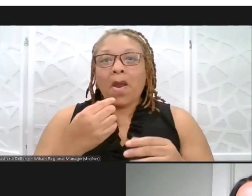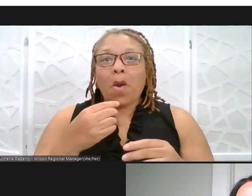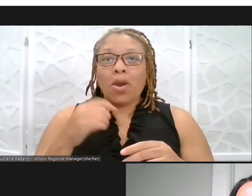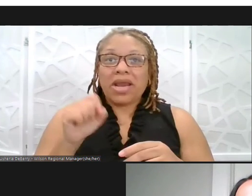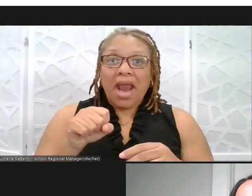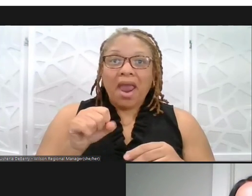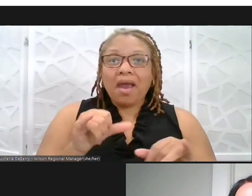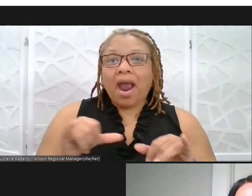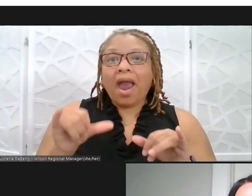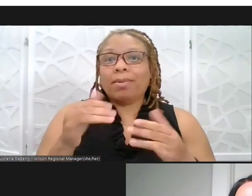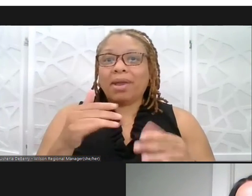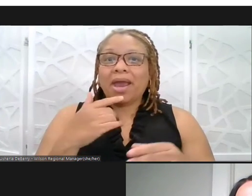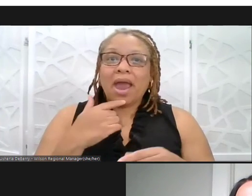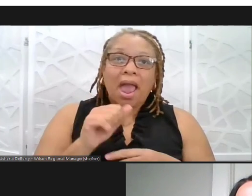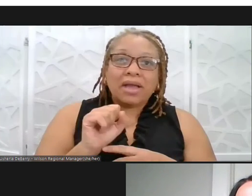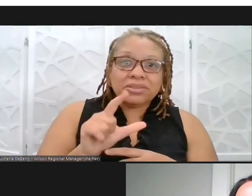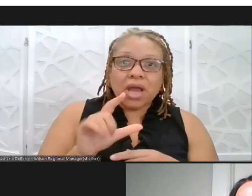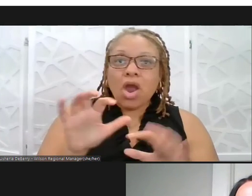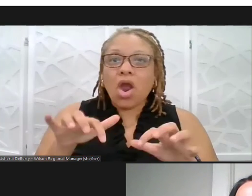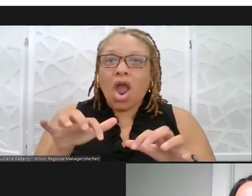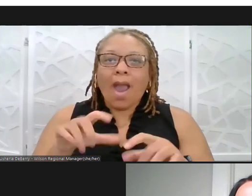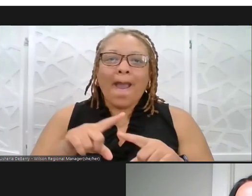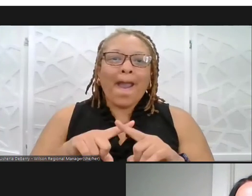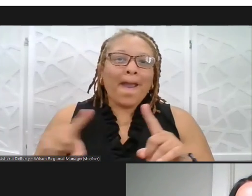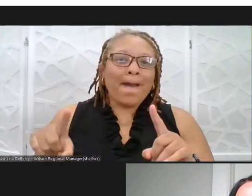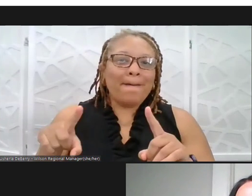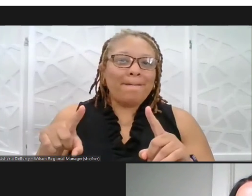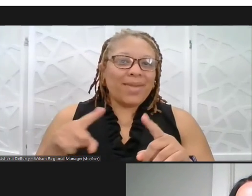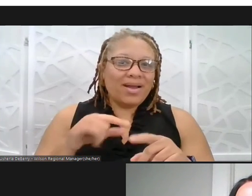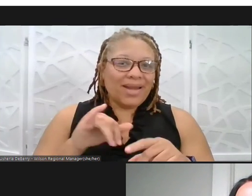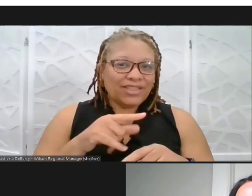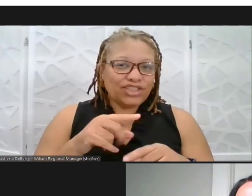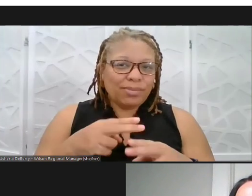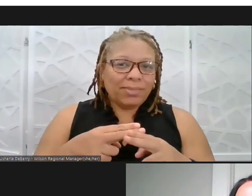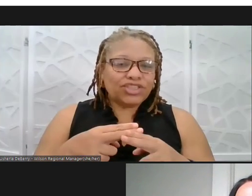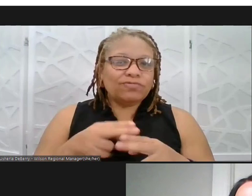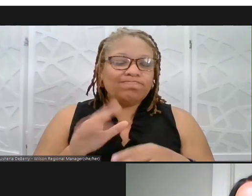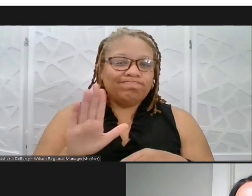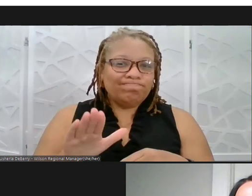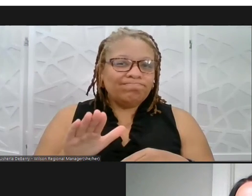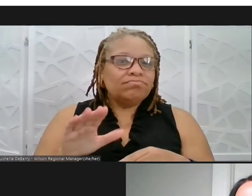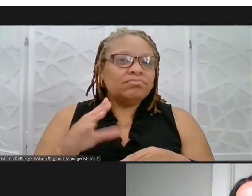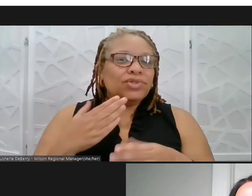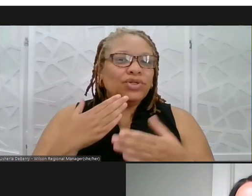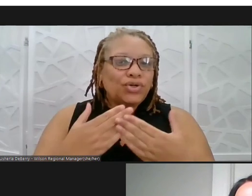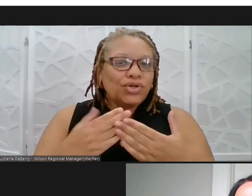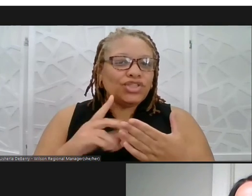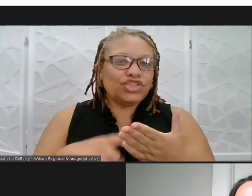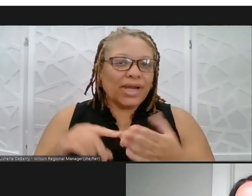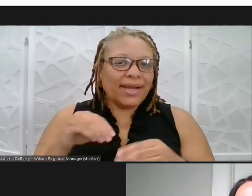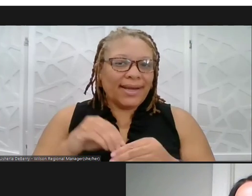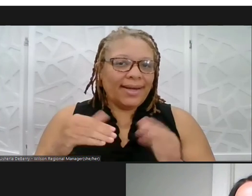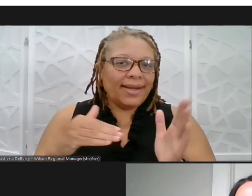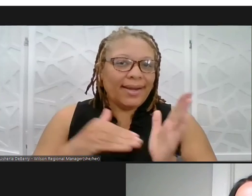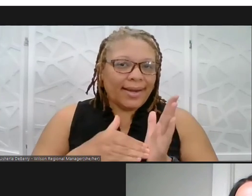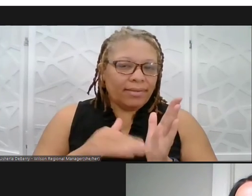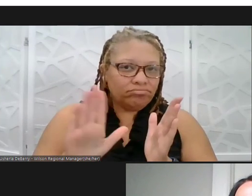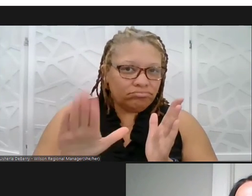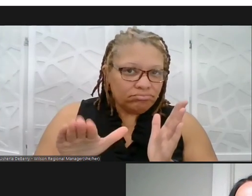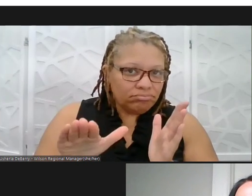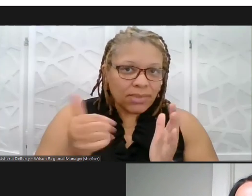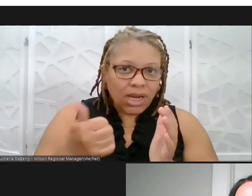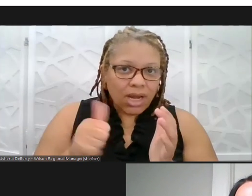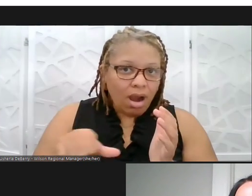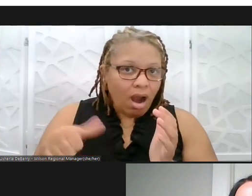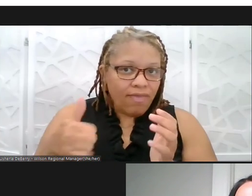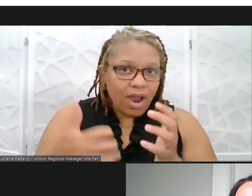to everybody who I meet who identifies the same way. And that is not true. Some people prefer CART, some people like ASL interpreters, some